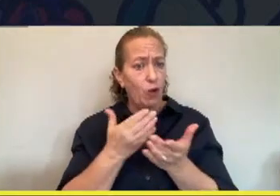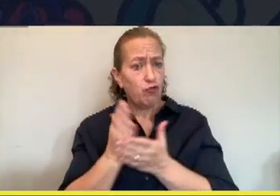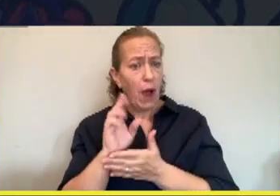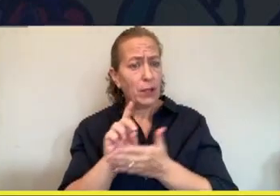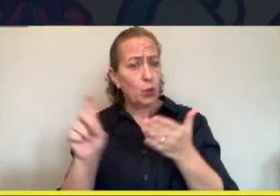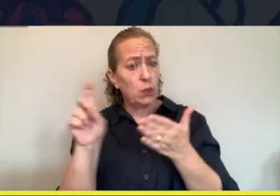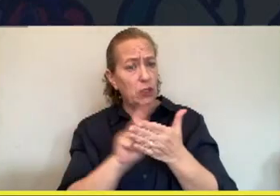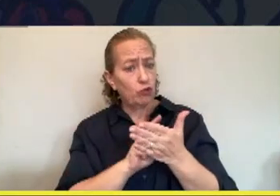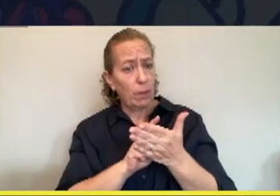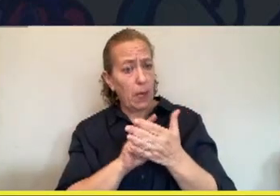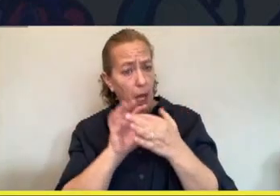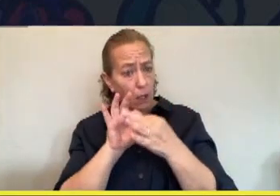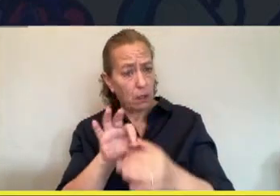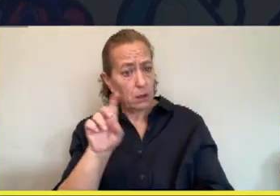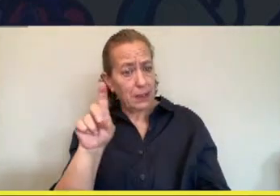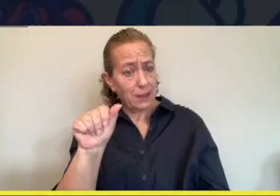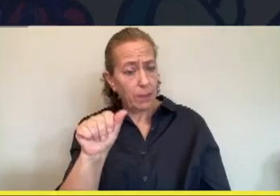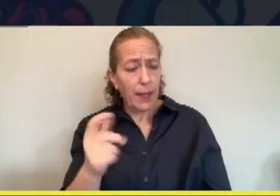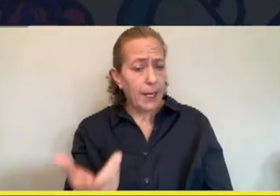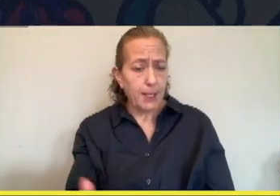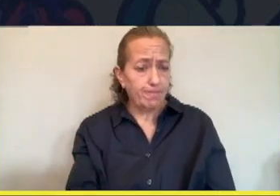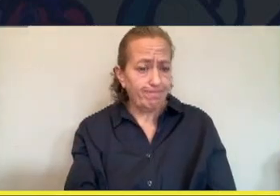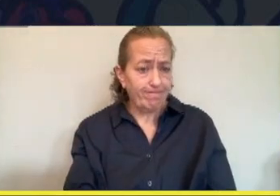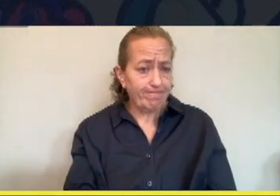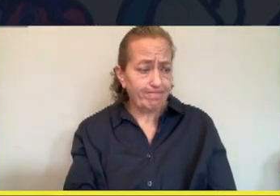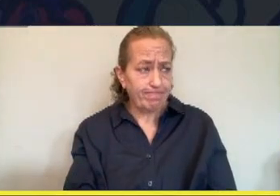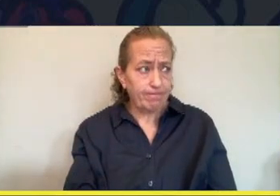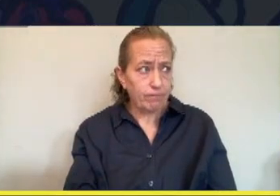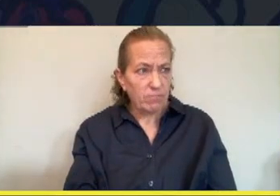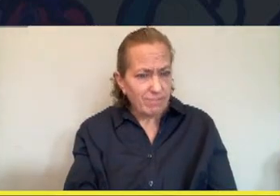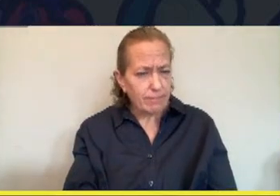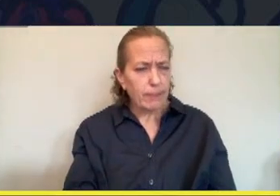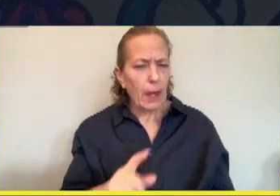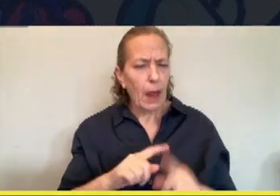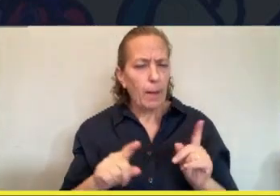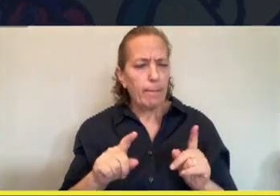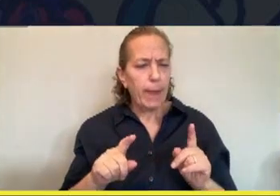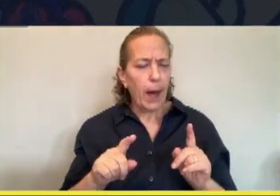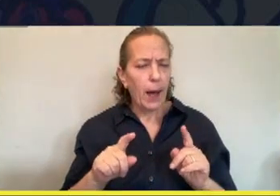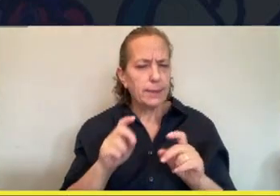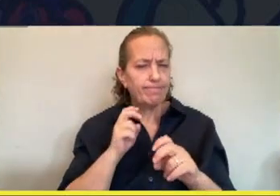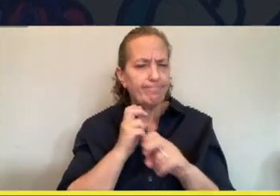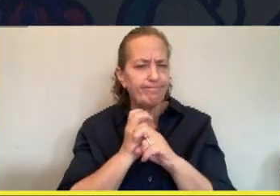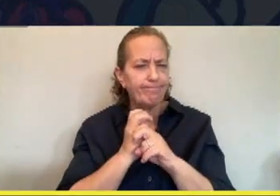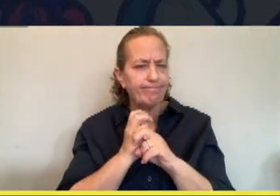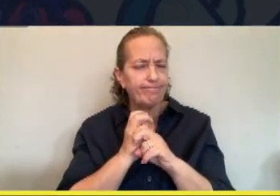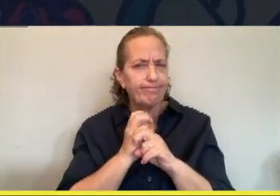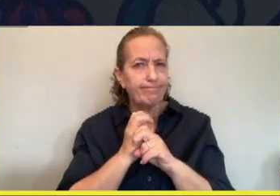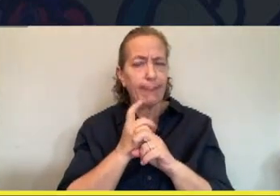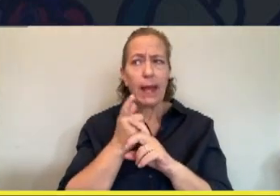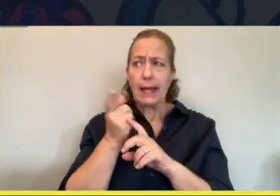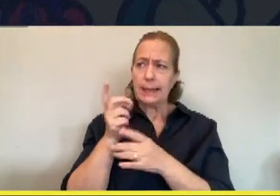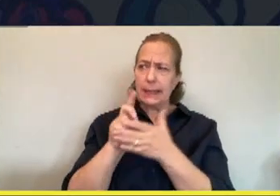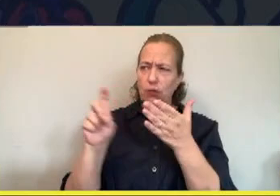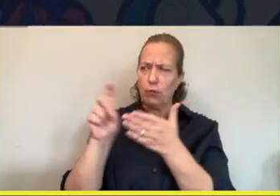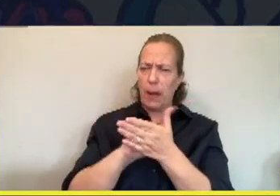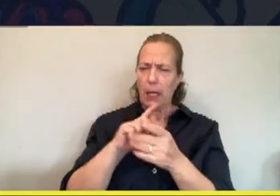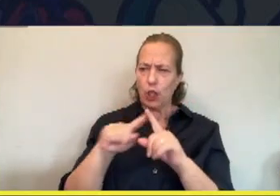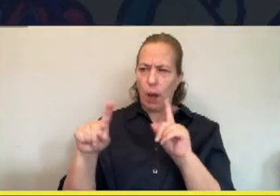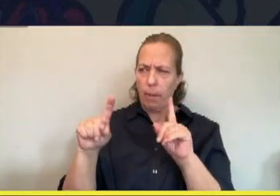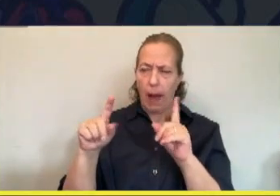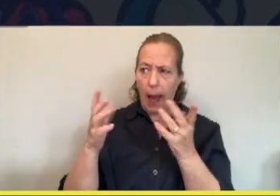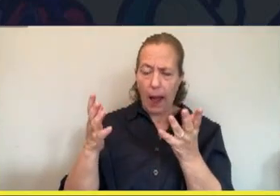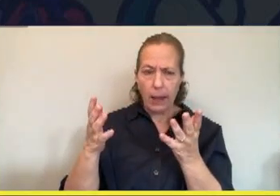disabilities. What's tricky, though, is that some of these excuses were potentially discriminatory, but we don't actually know if the physicians took